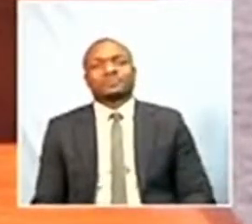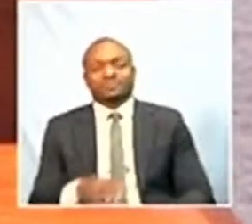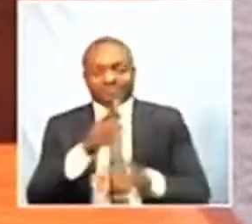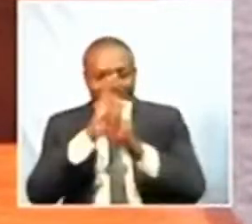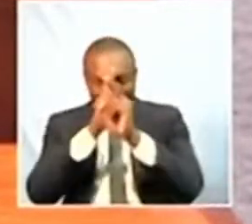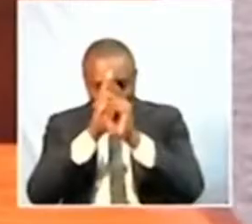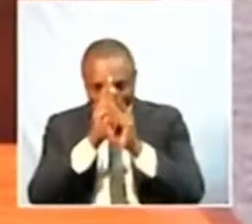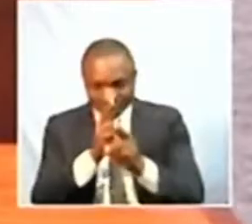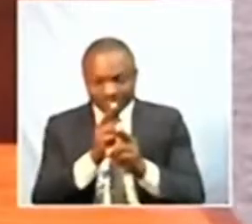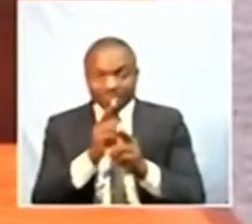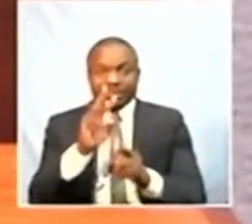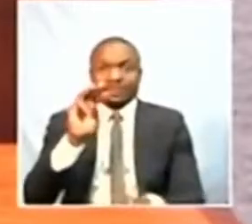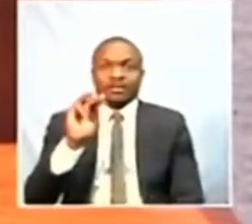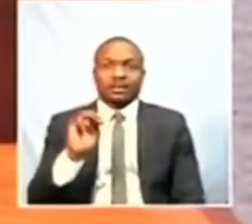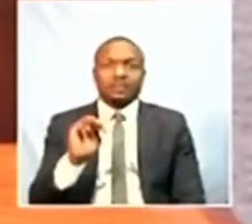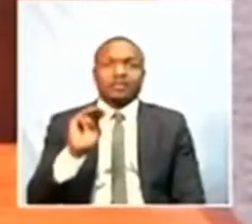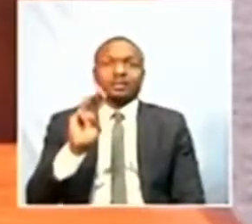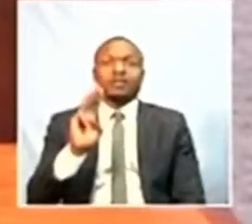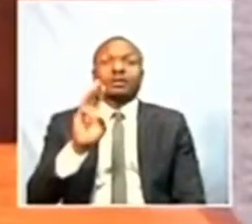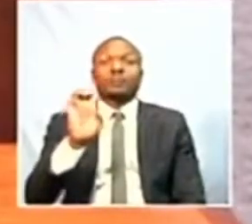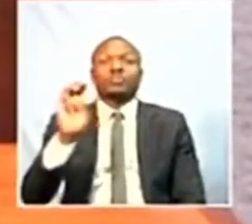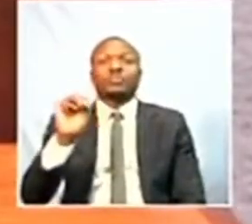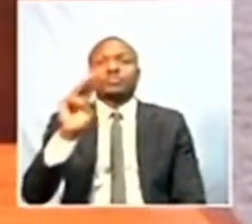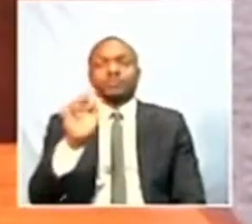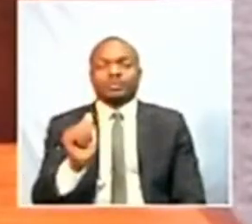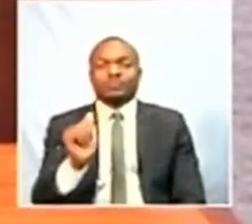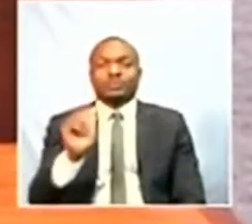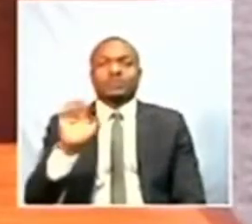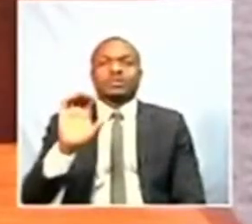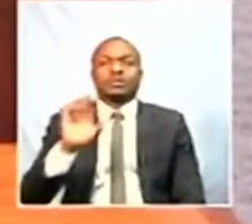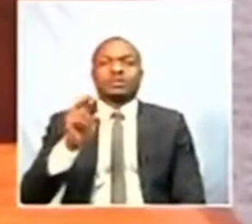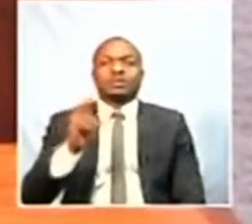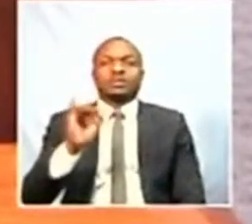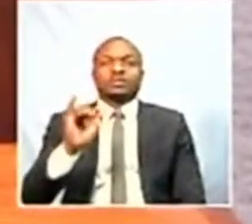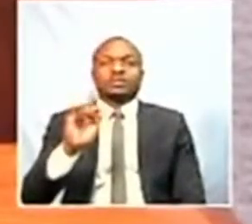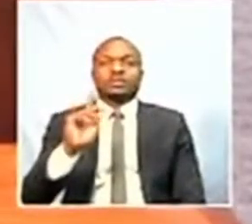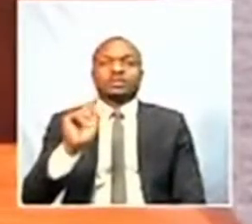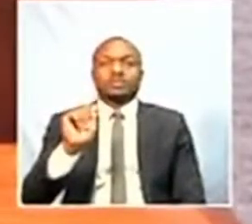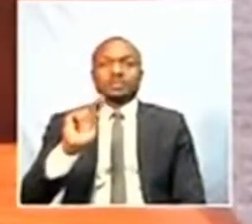Honorable Mwemba, Mainda, Chikankata constituency.